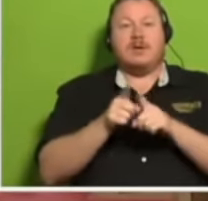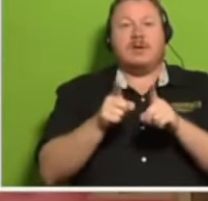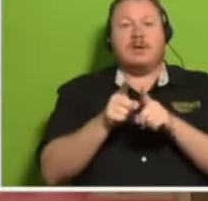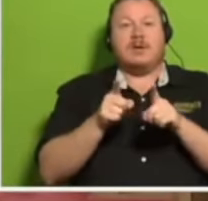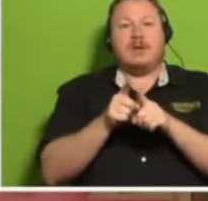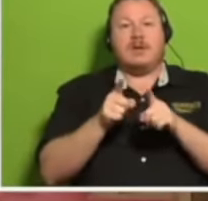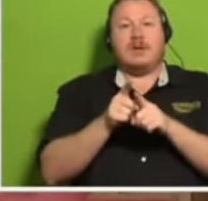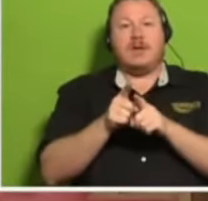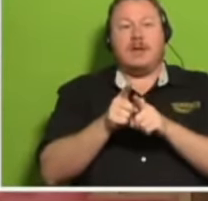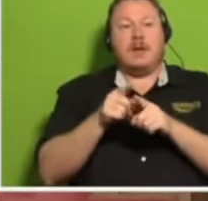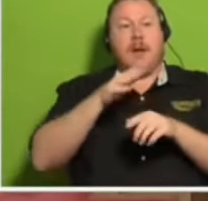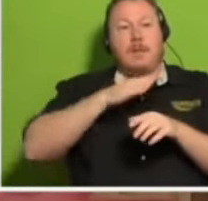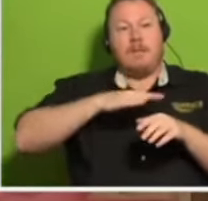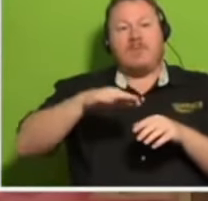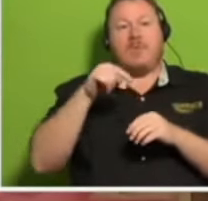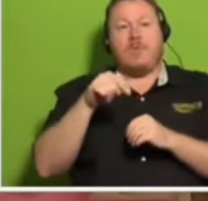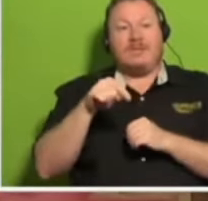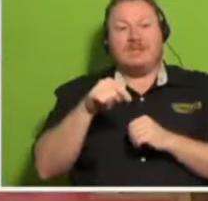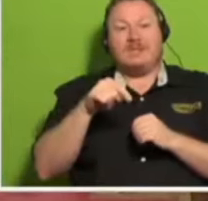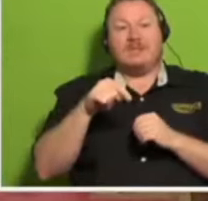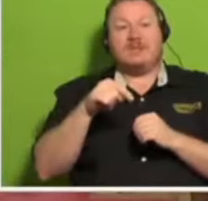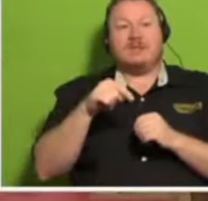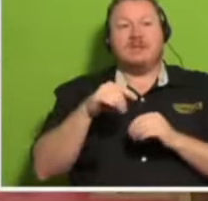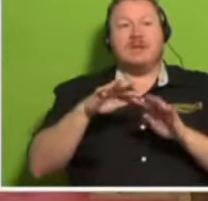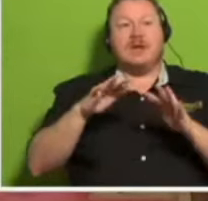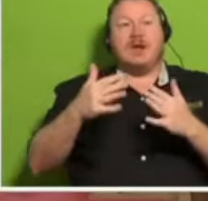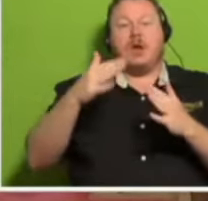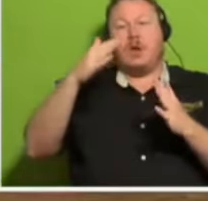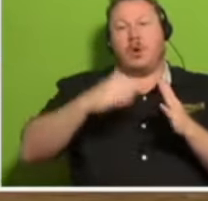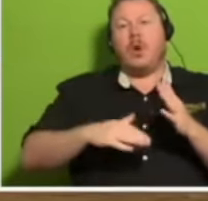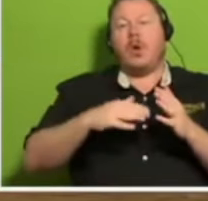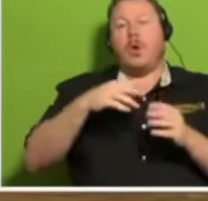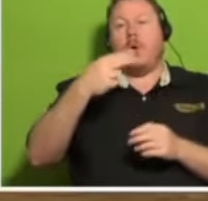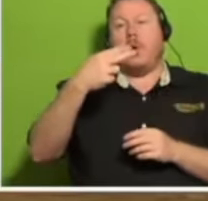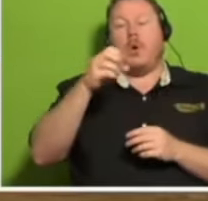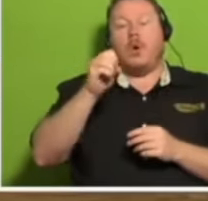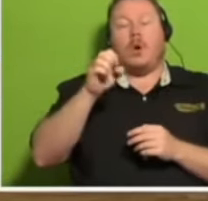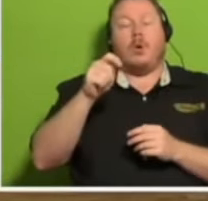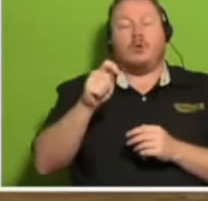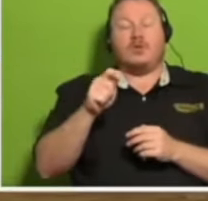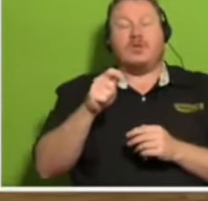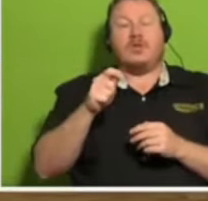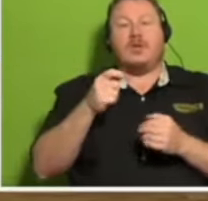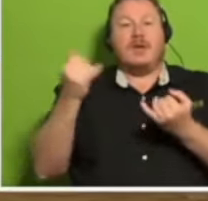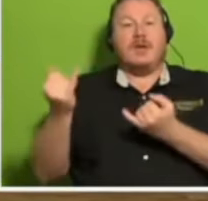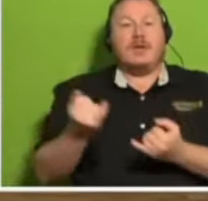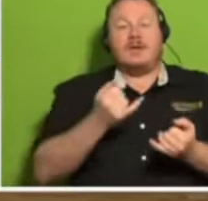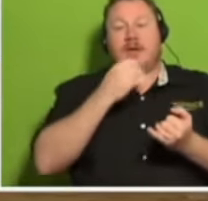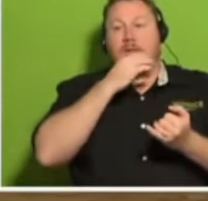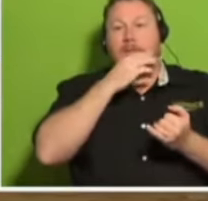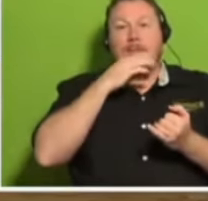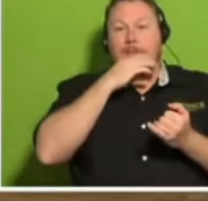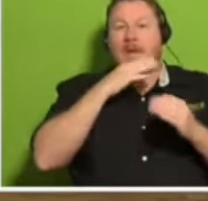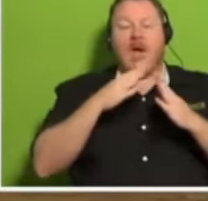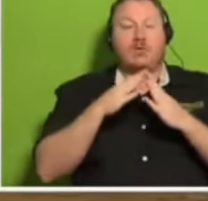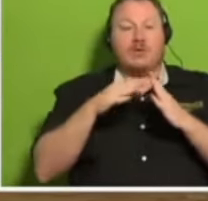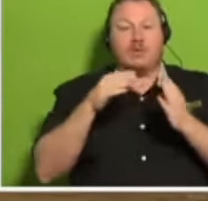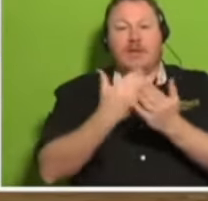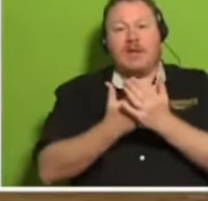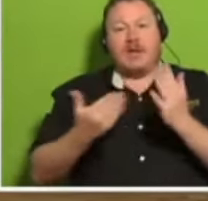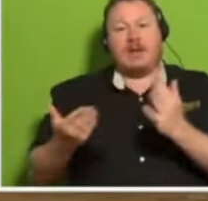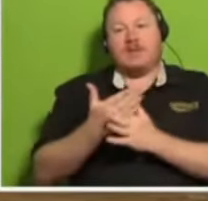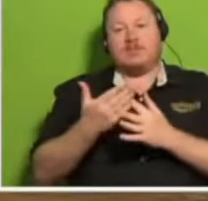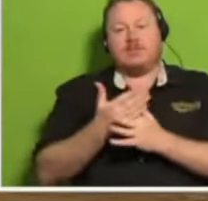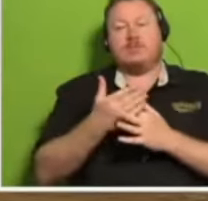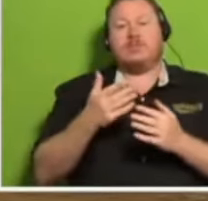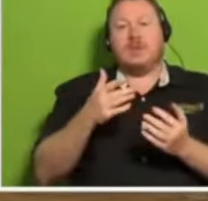Platform, which allows low-host income households to apply and access benefits electronically. This also includes